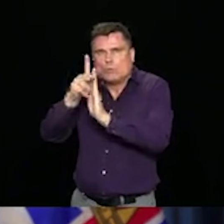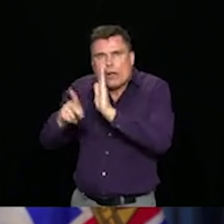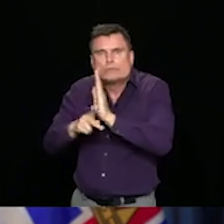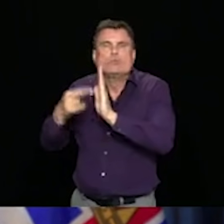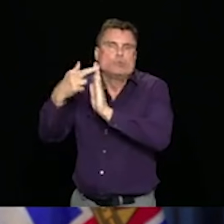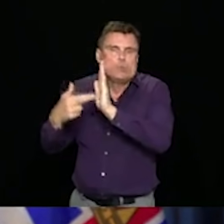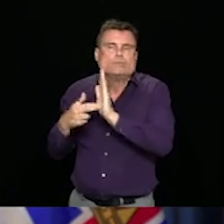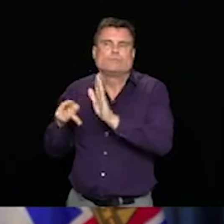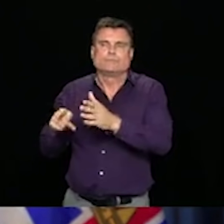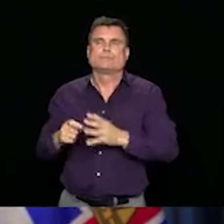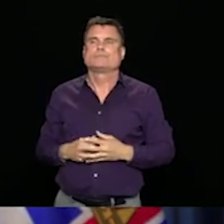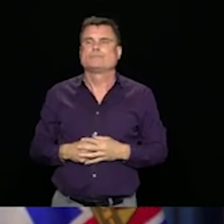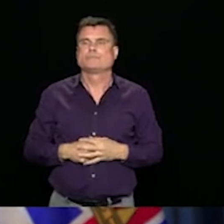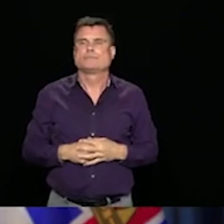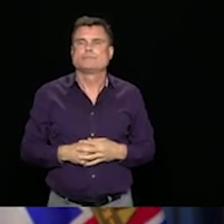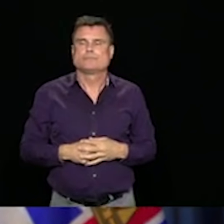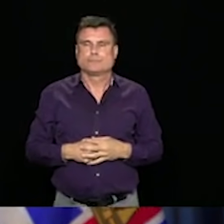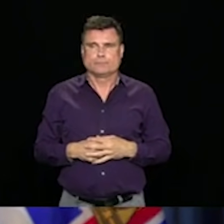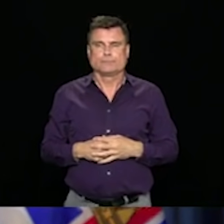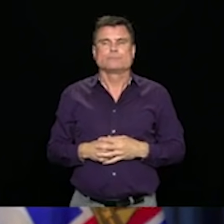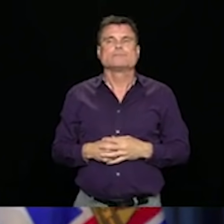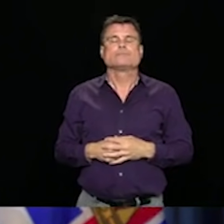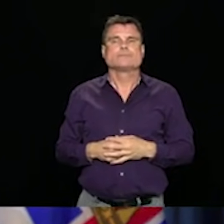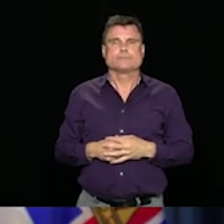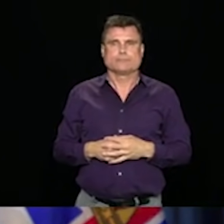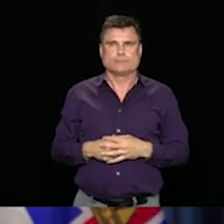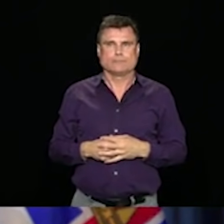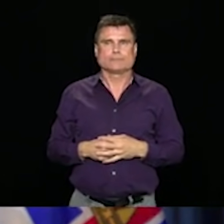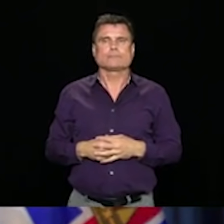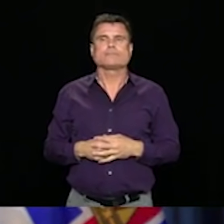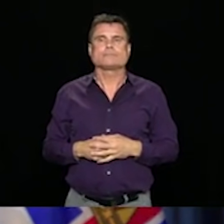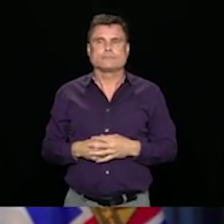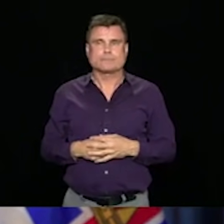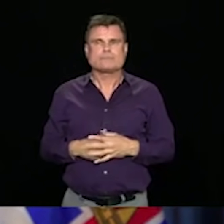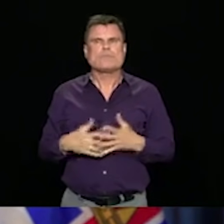from the non-Health Employer Association